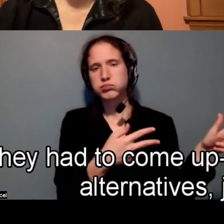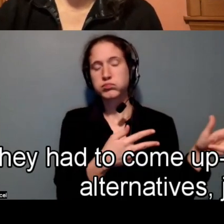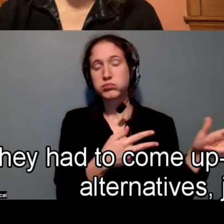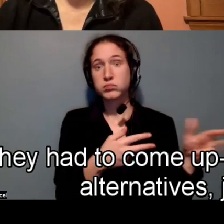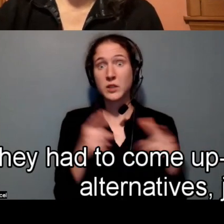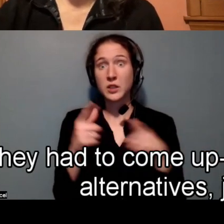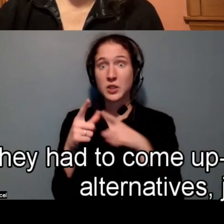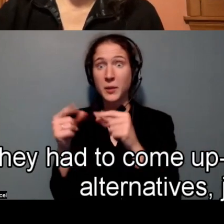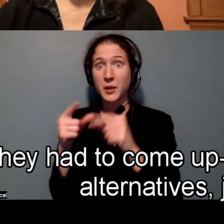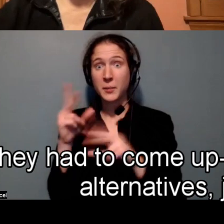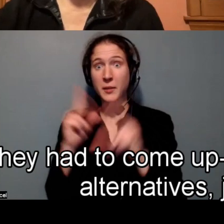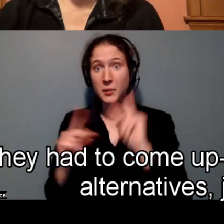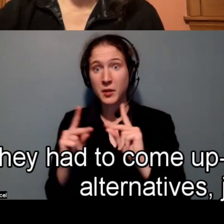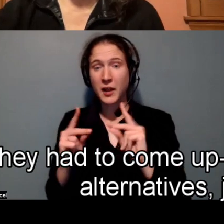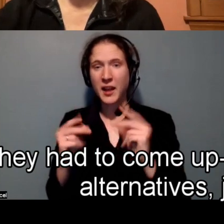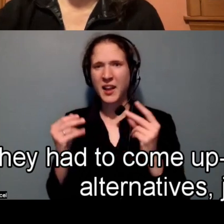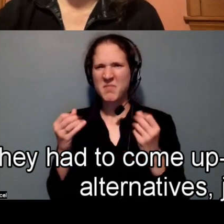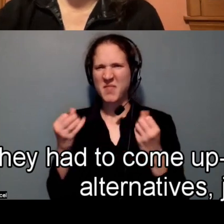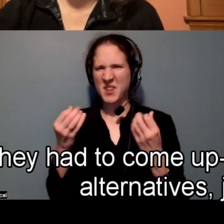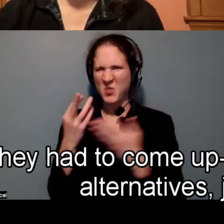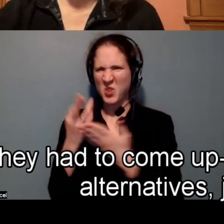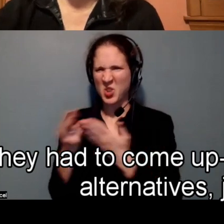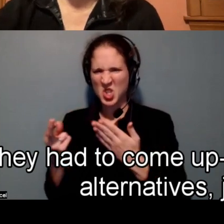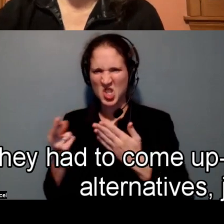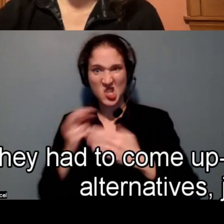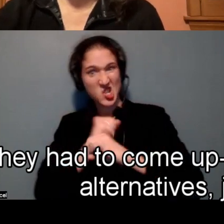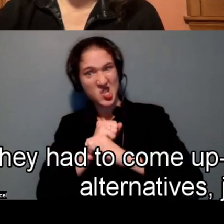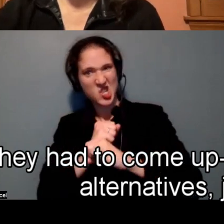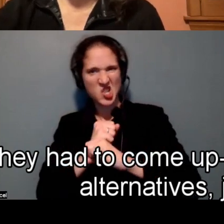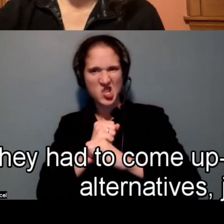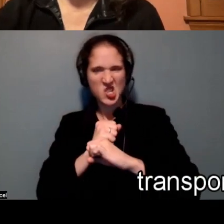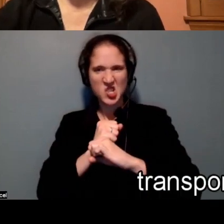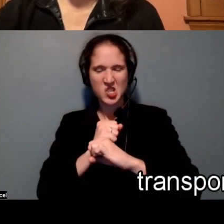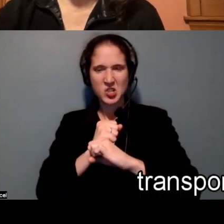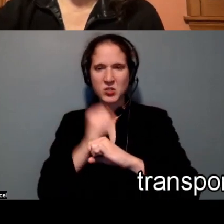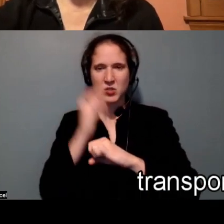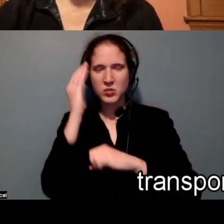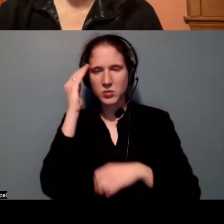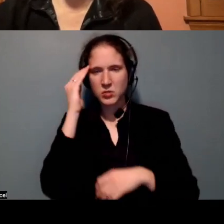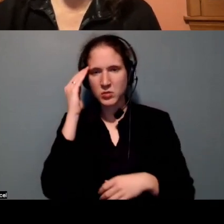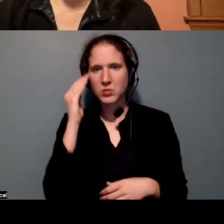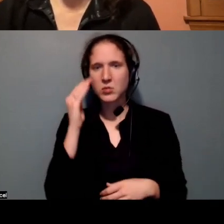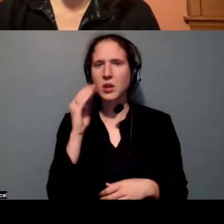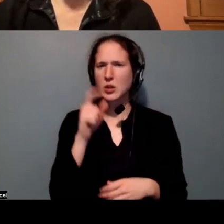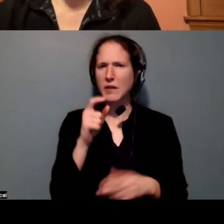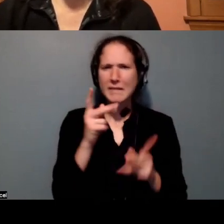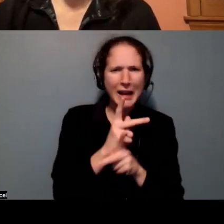had to improvise alternatives just to keep the transport running.